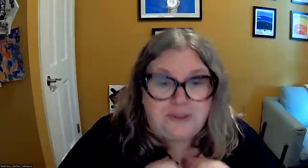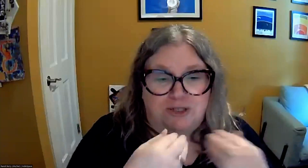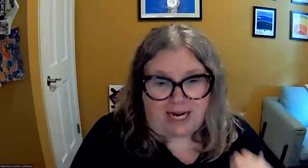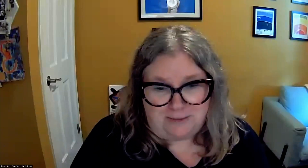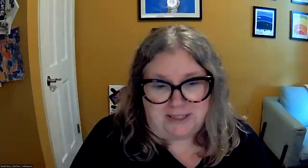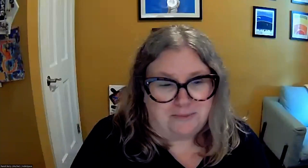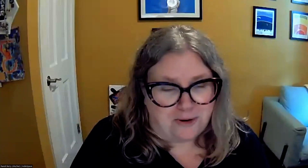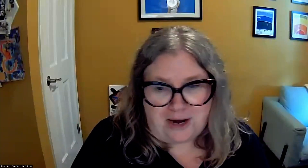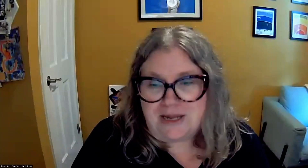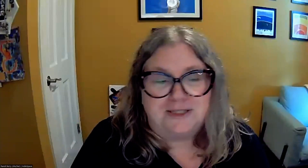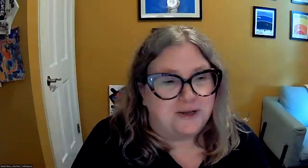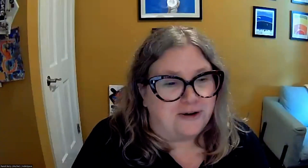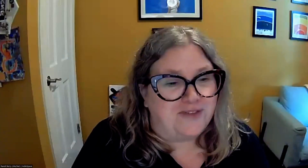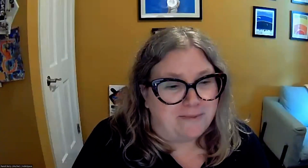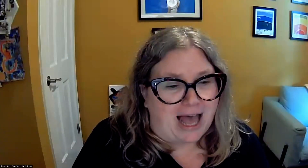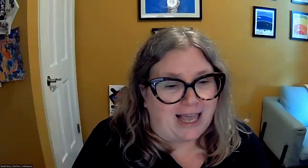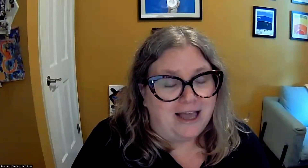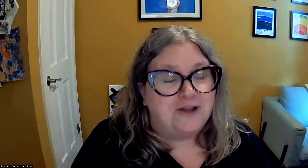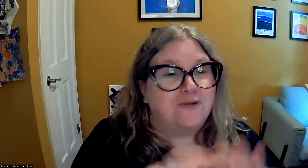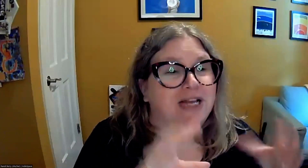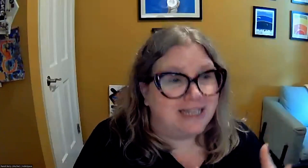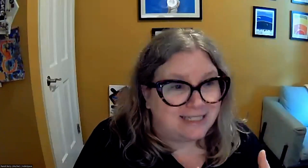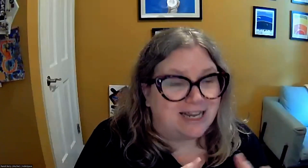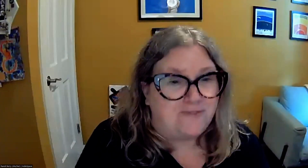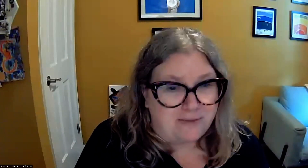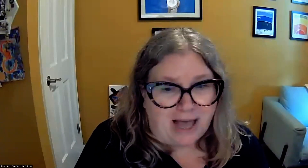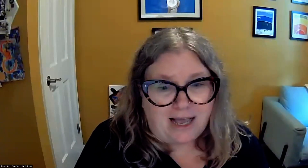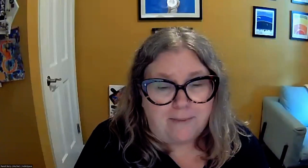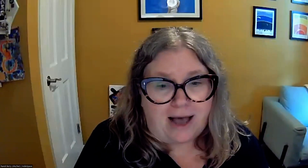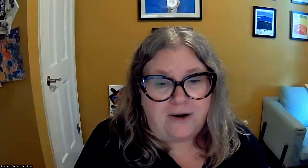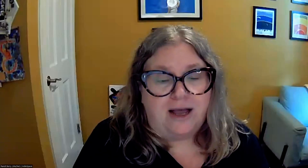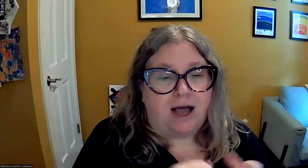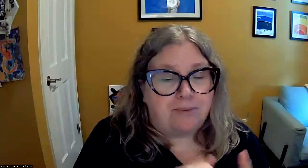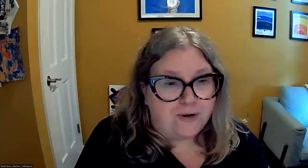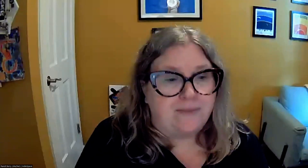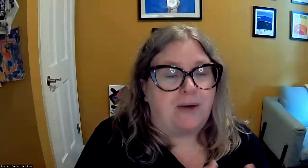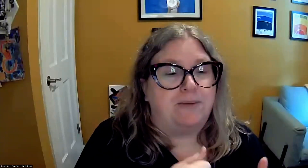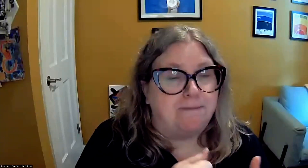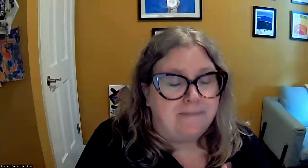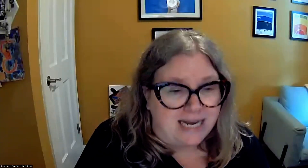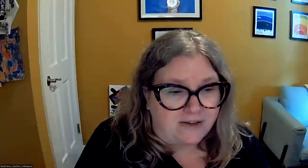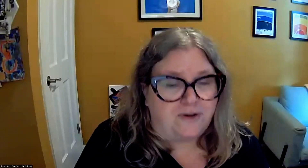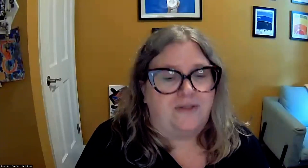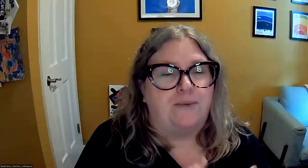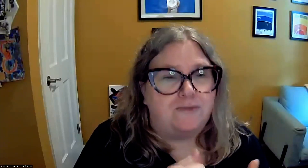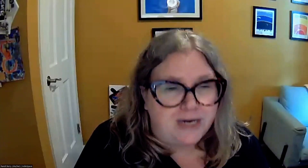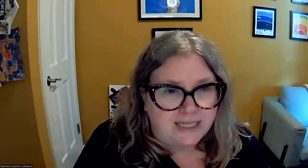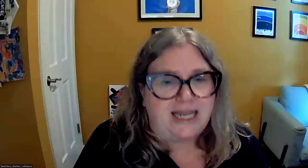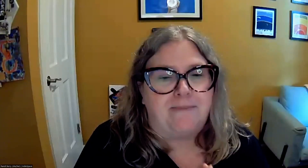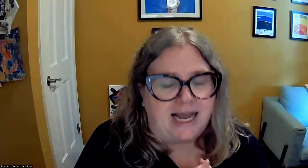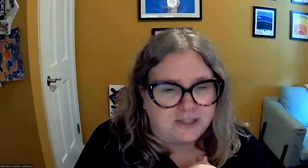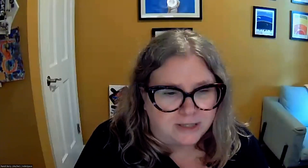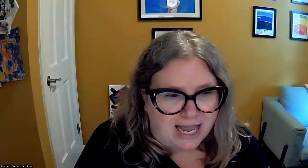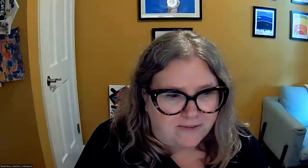I'm truly trying to build a program here. So your feedback, your realistic feedback about a program that would be meaningful, that would